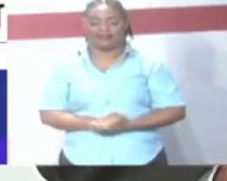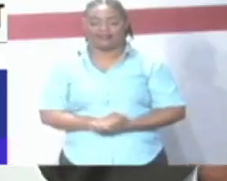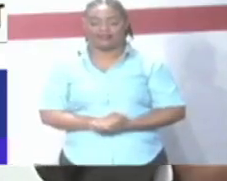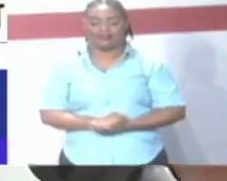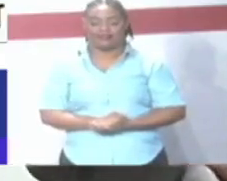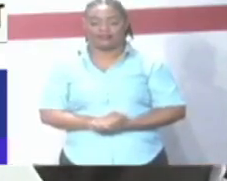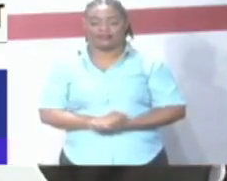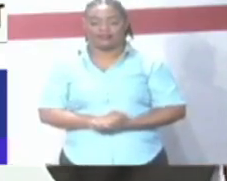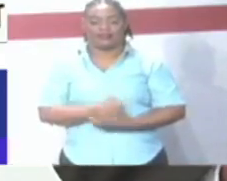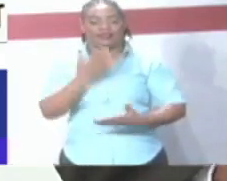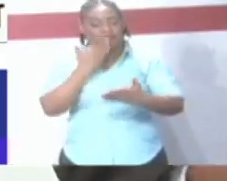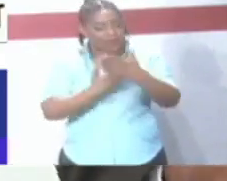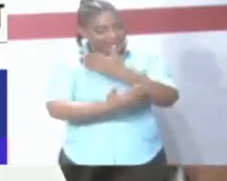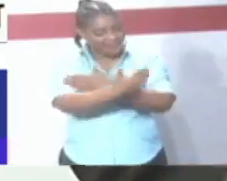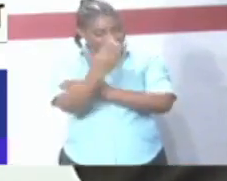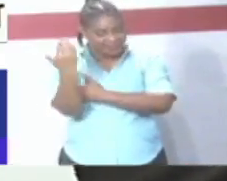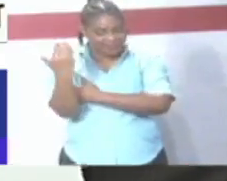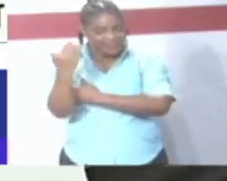Morning, Radio Tamron.